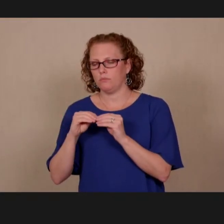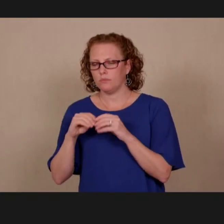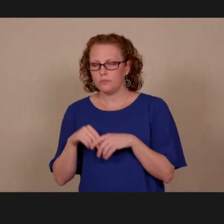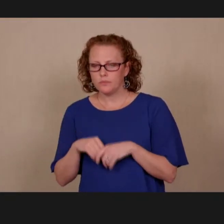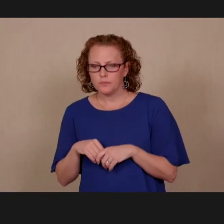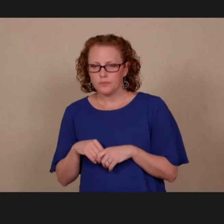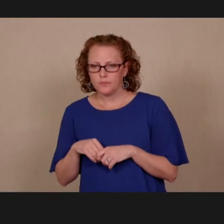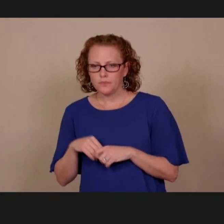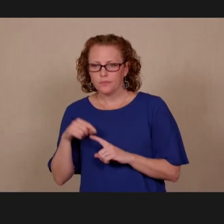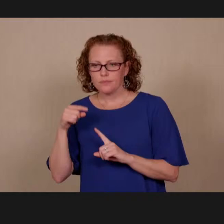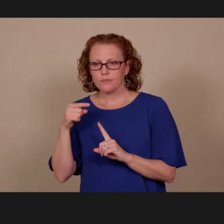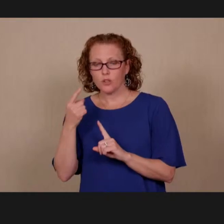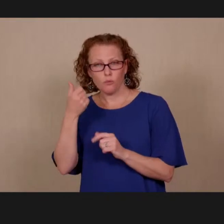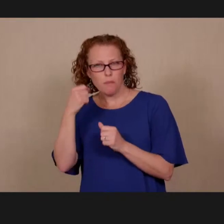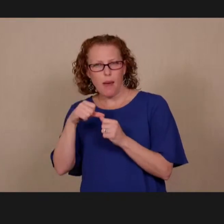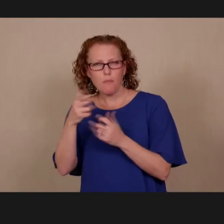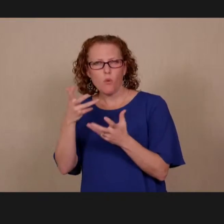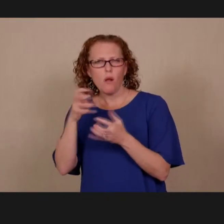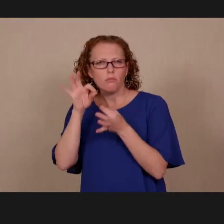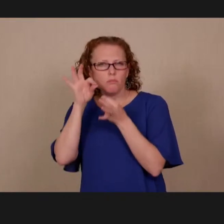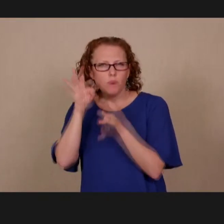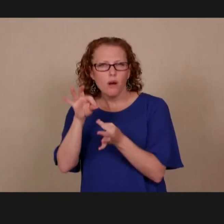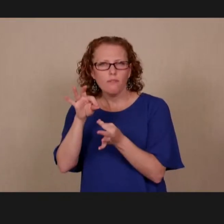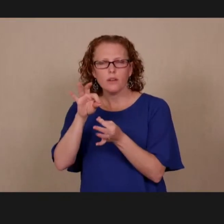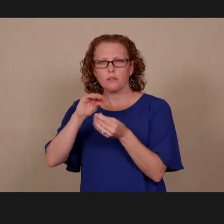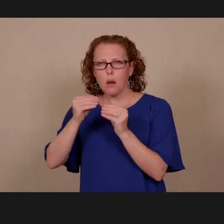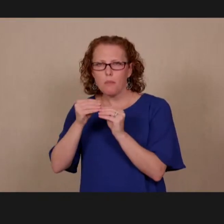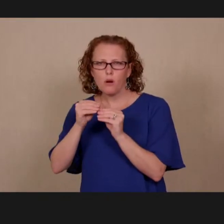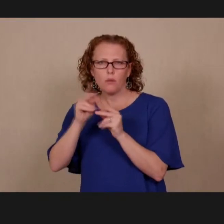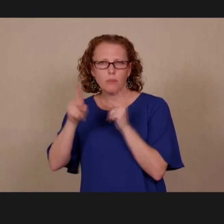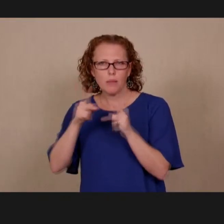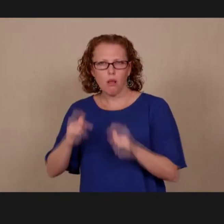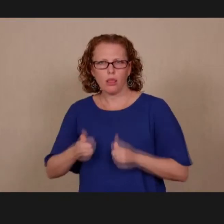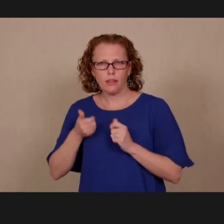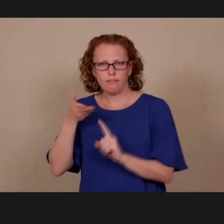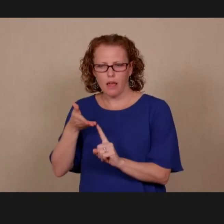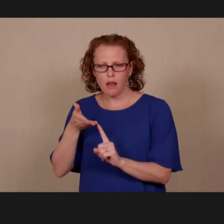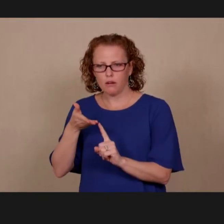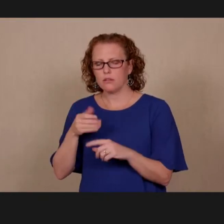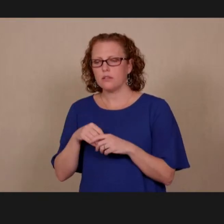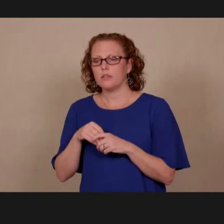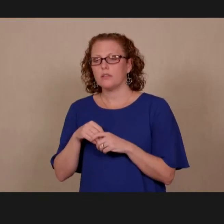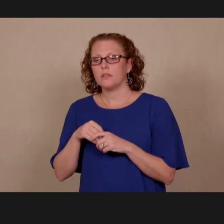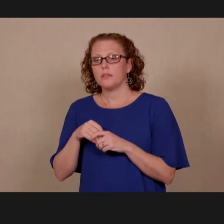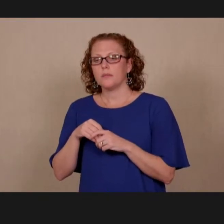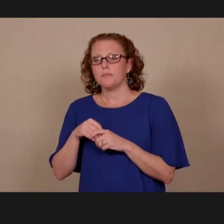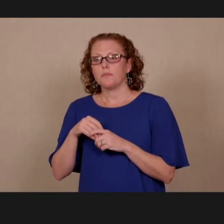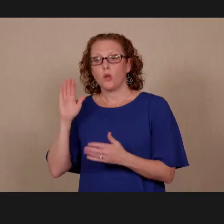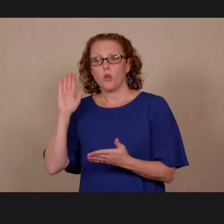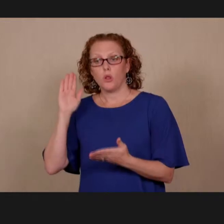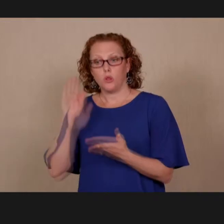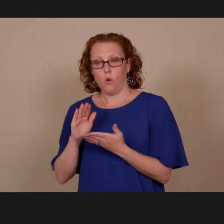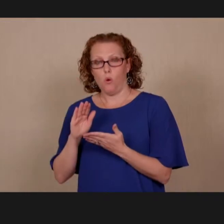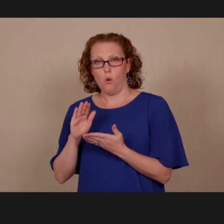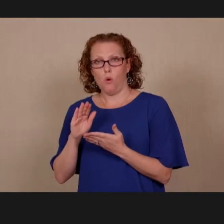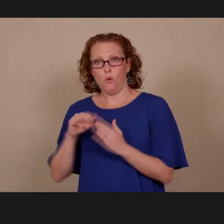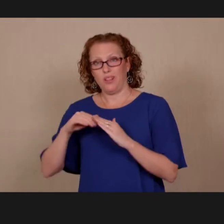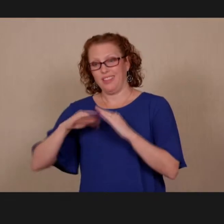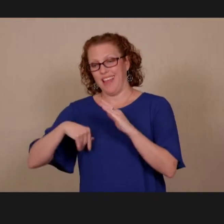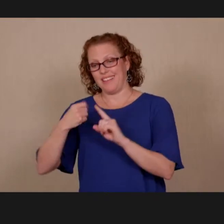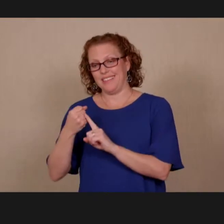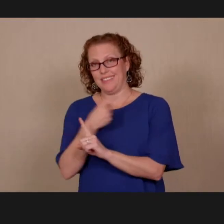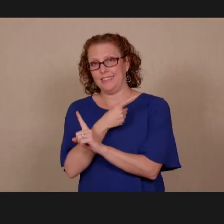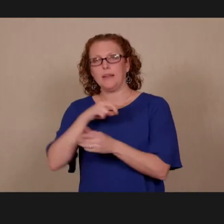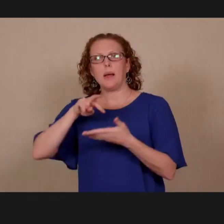ideal population. So the lower the deviation, that means that there has been more shifting in terms of the